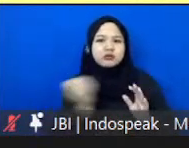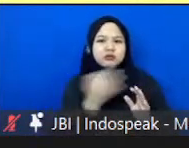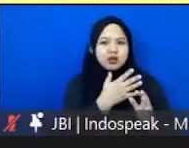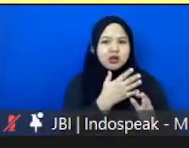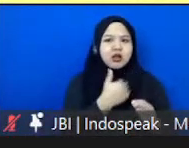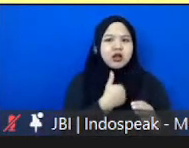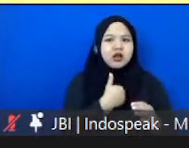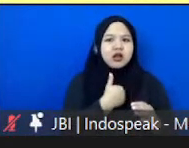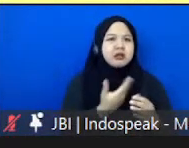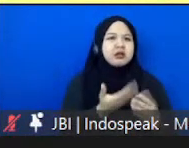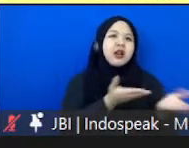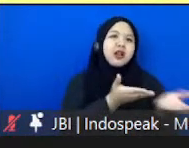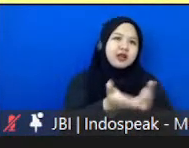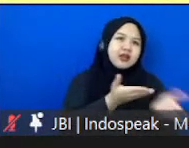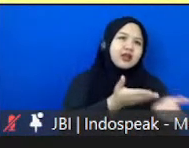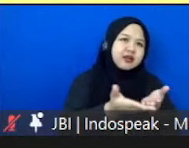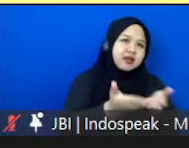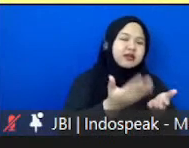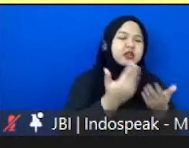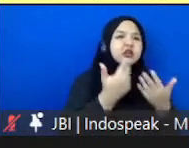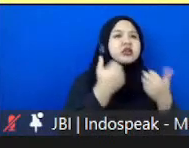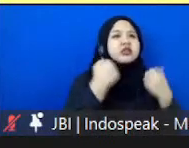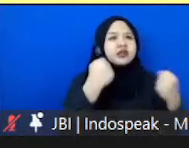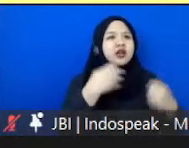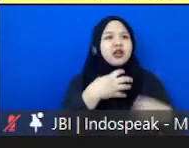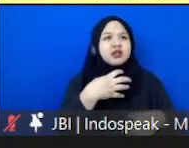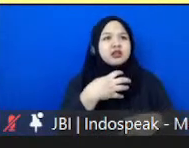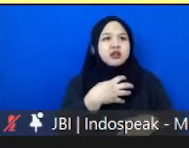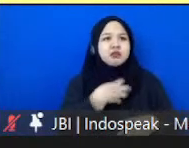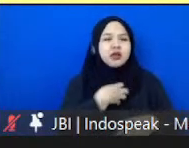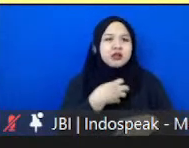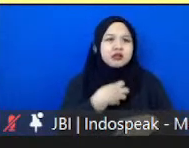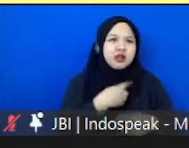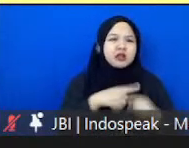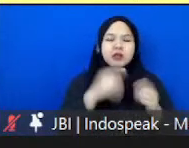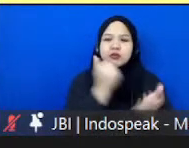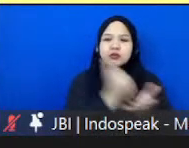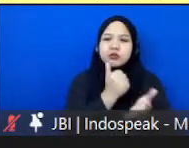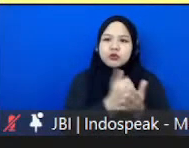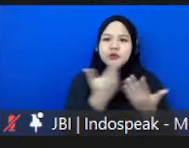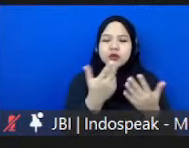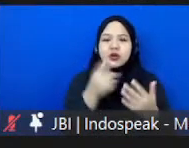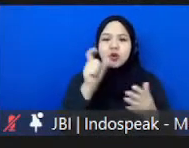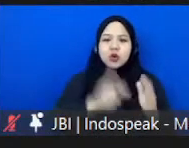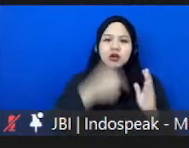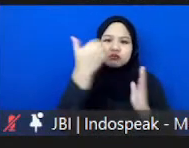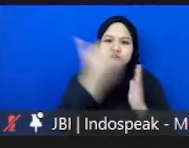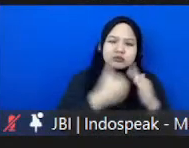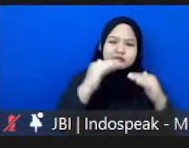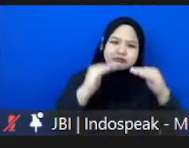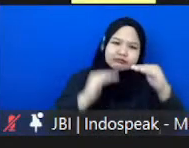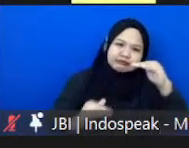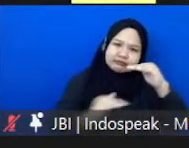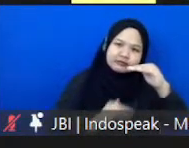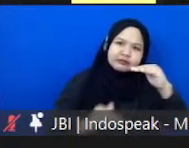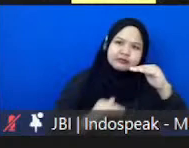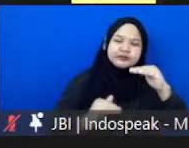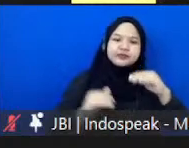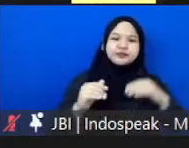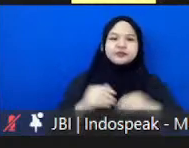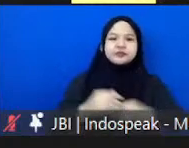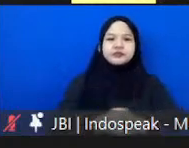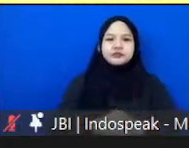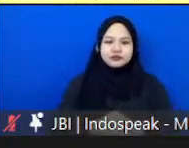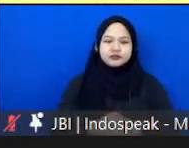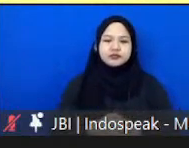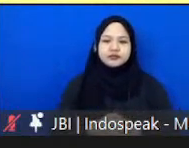care services in low and lower middle income countries. So if we continue to ignore it. Another 4 minutes, yeah. Okay. Sorry. So